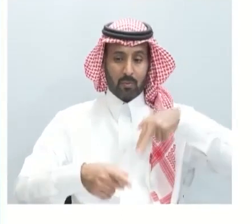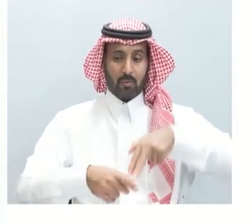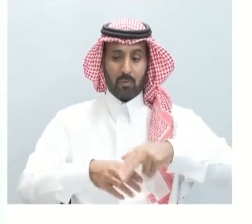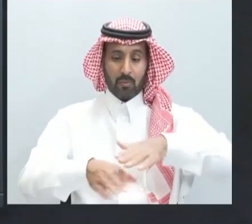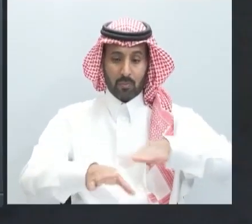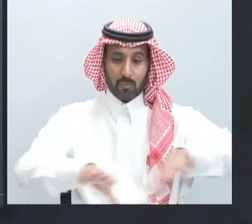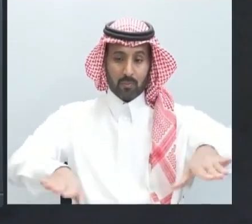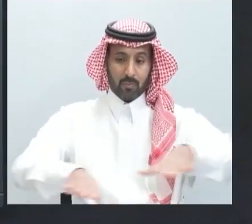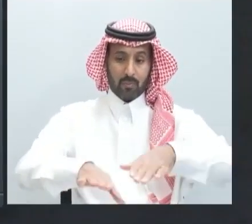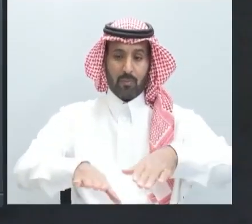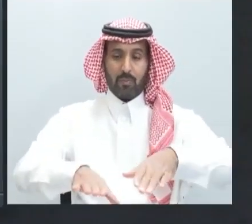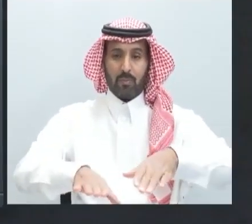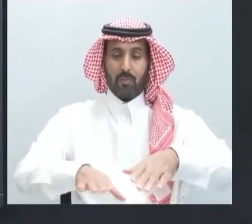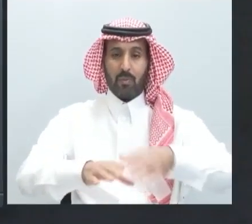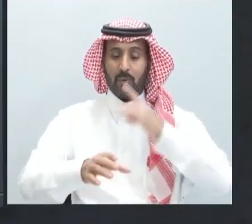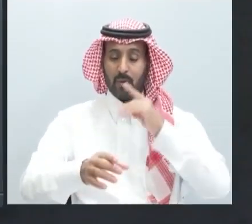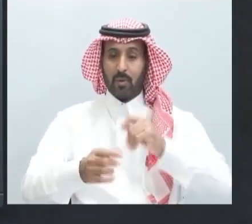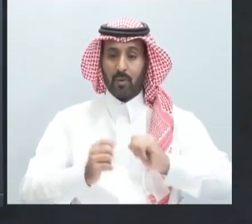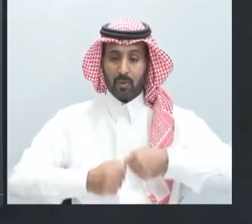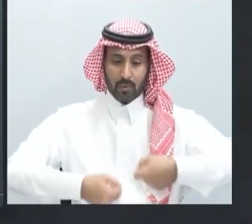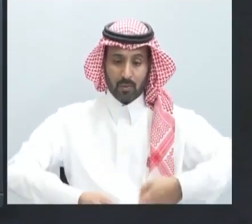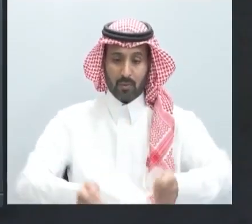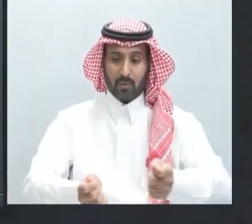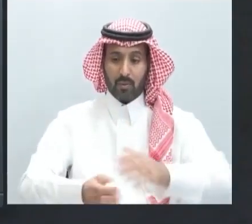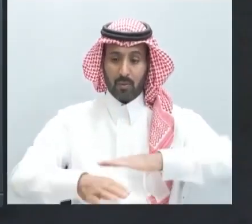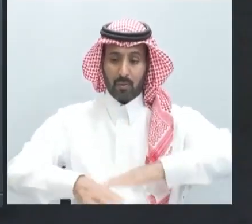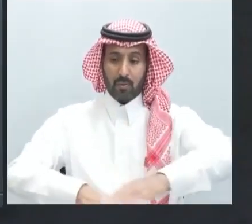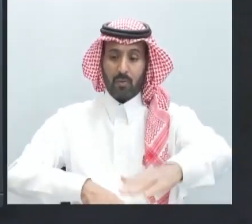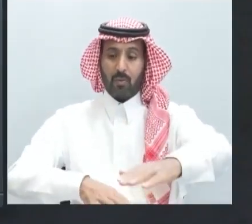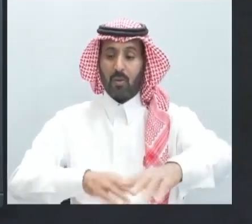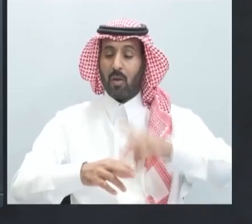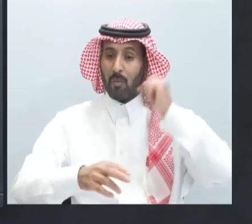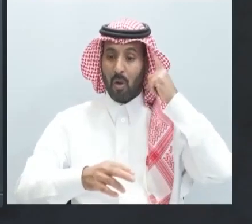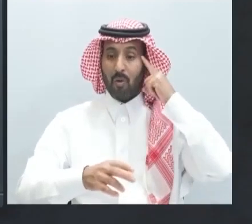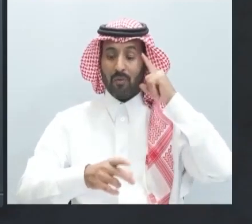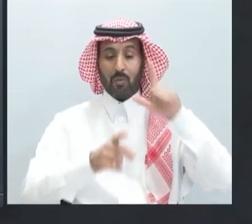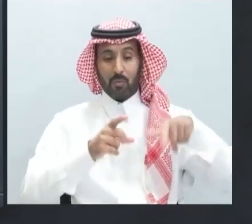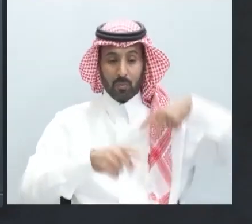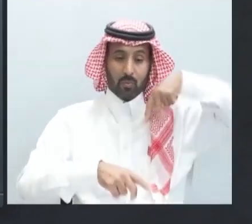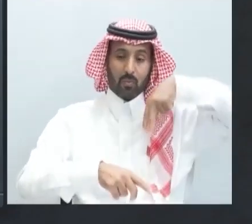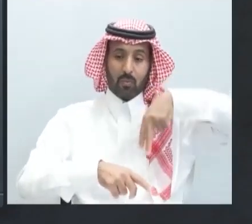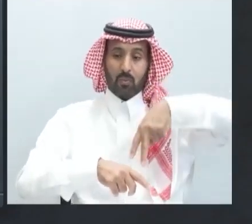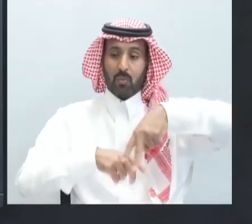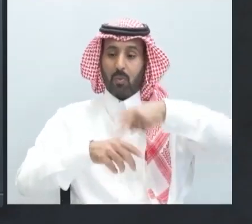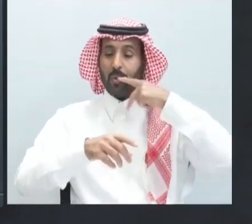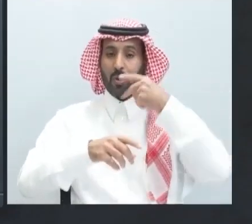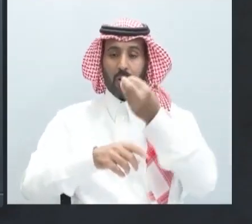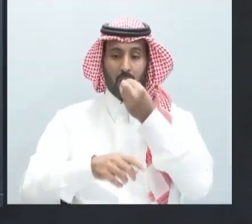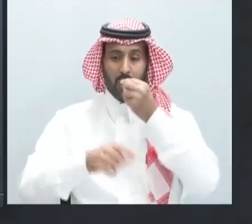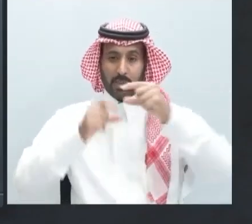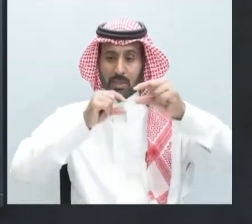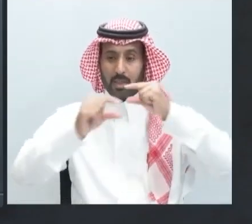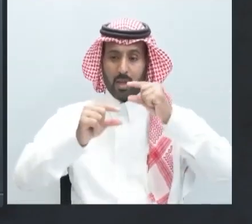long red CET the red carpet they put for celebrities maybe or sometimes in front of restaurants